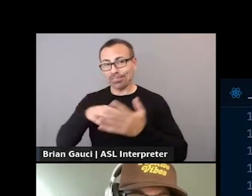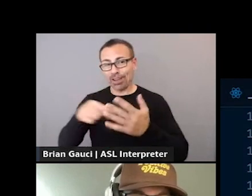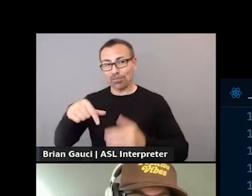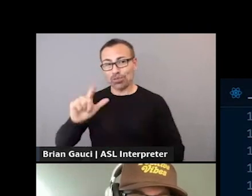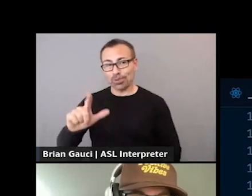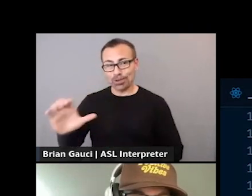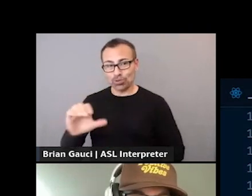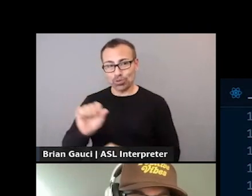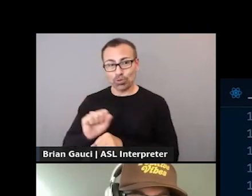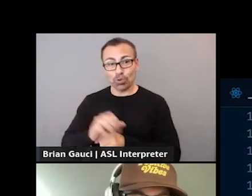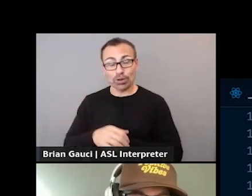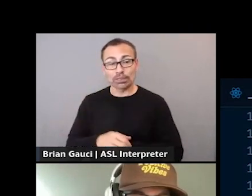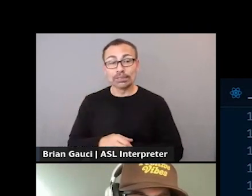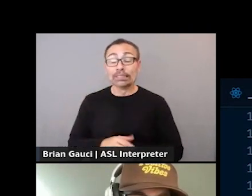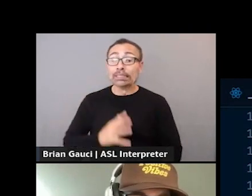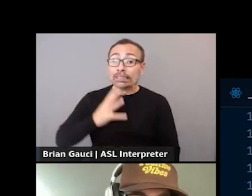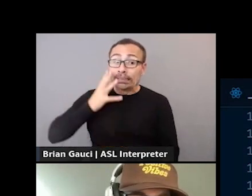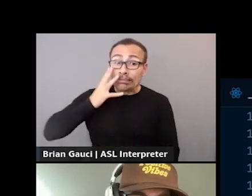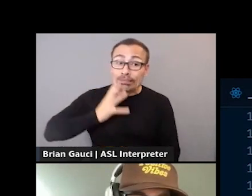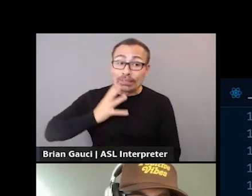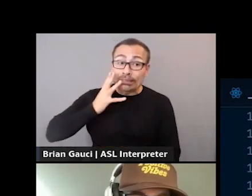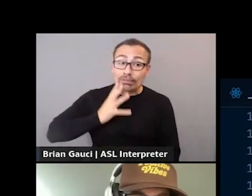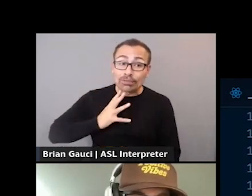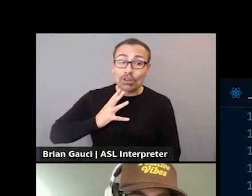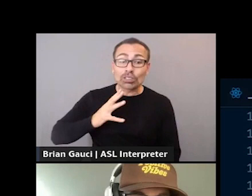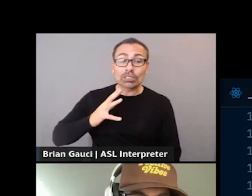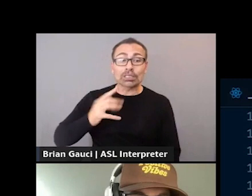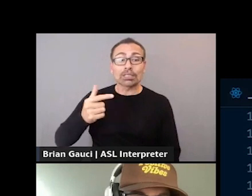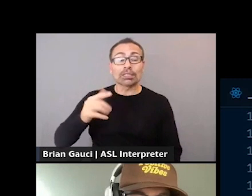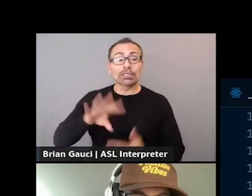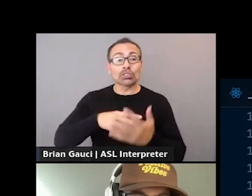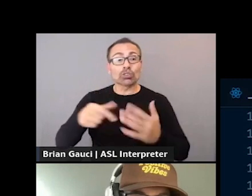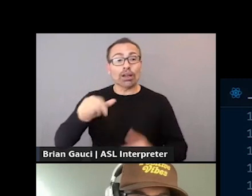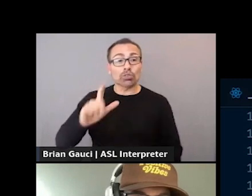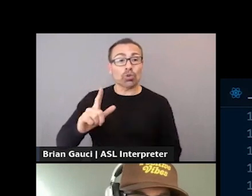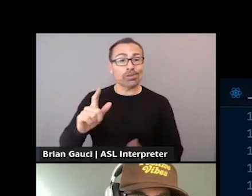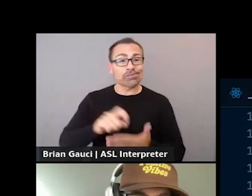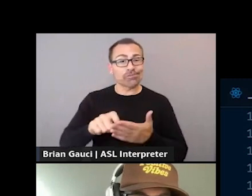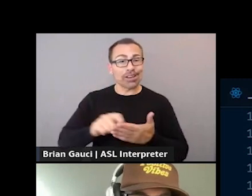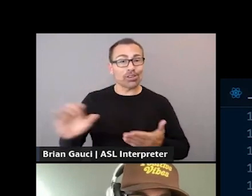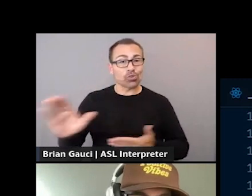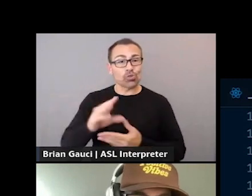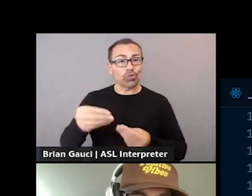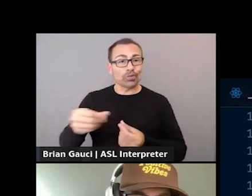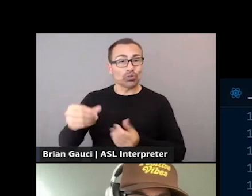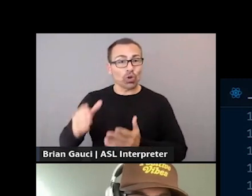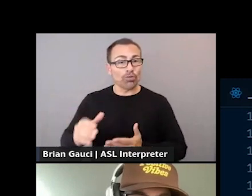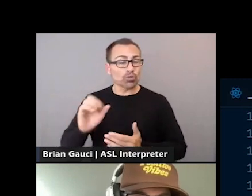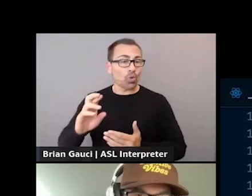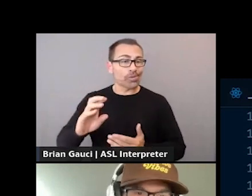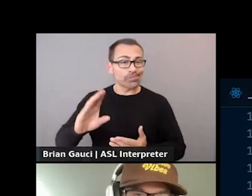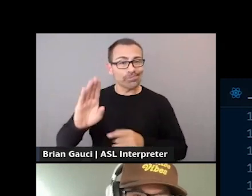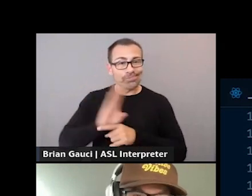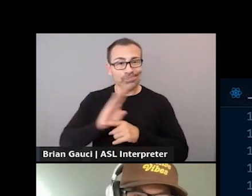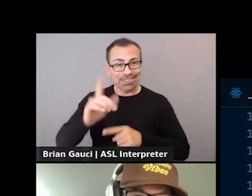Unfortunately, when it comes to GraphQL, writing your resolvers, your business logic, right, is tricky.